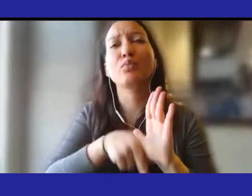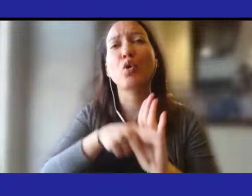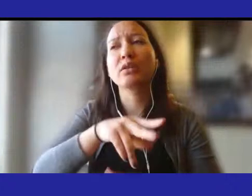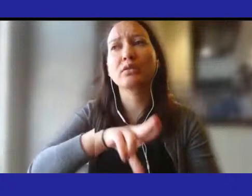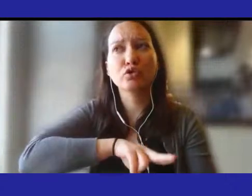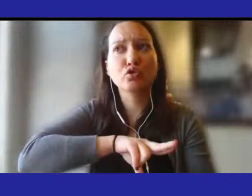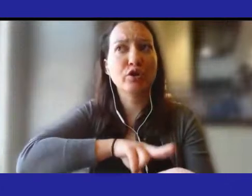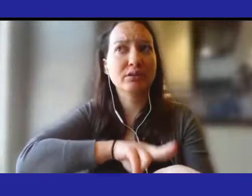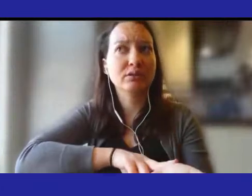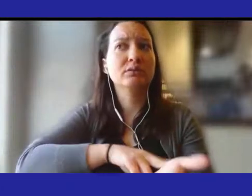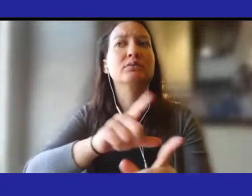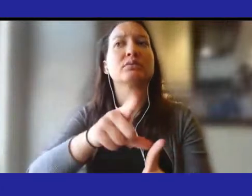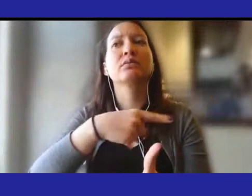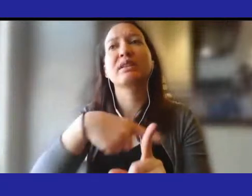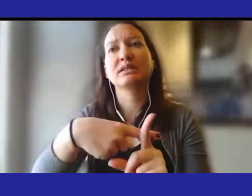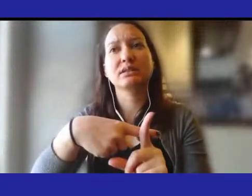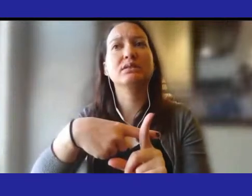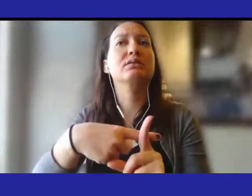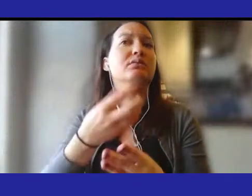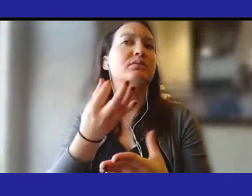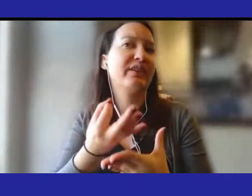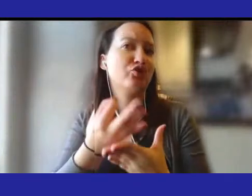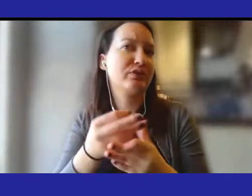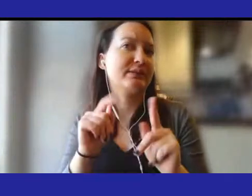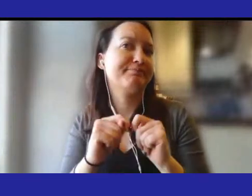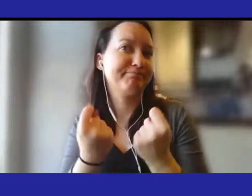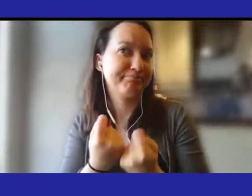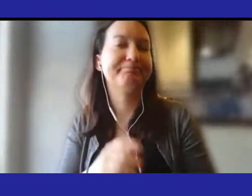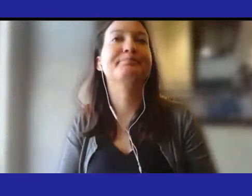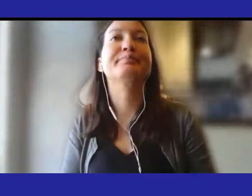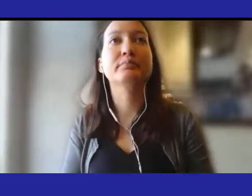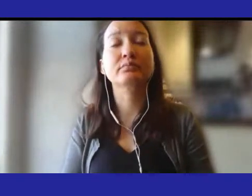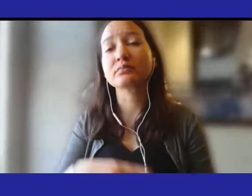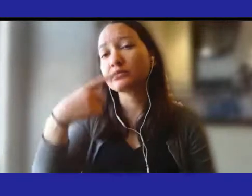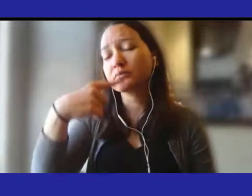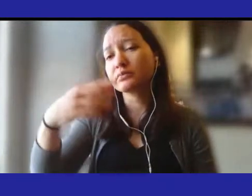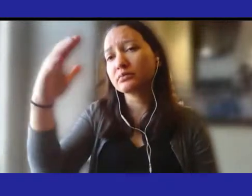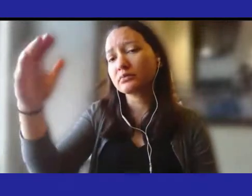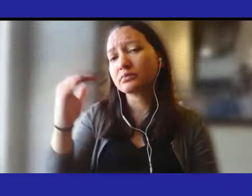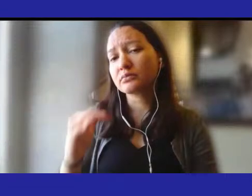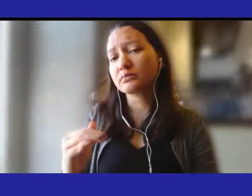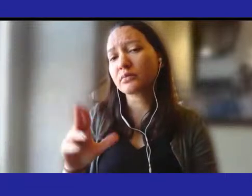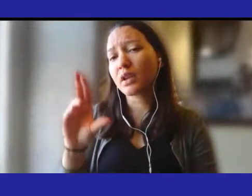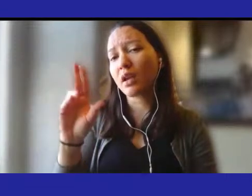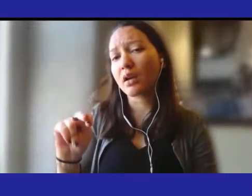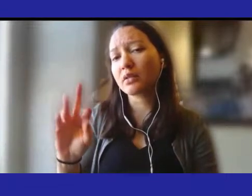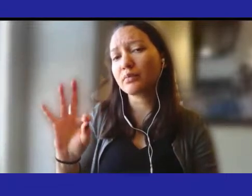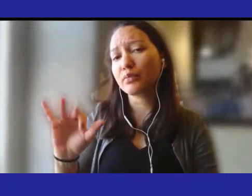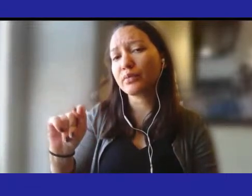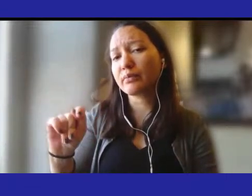well as our financial team. And if we can go to the unprint slide,